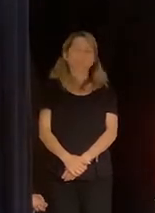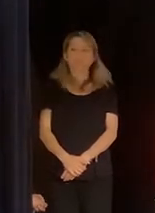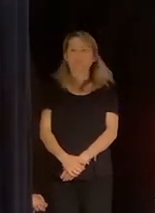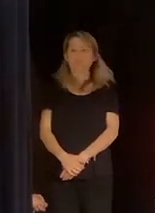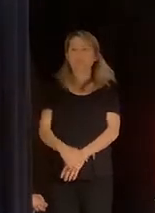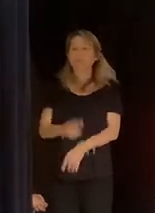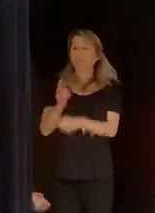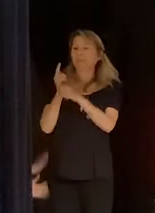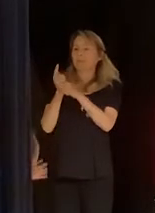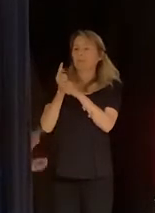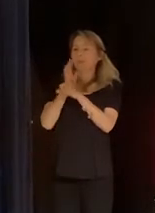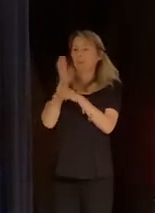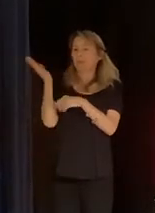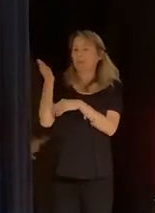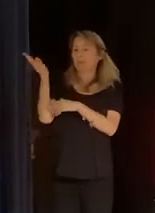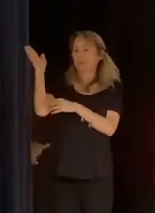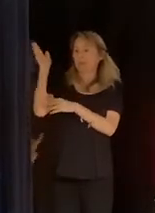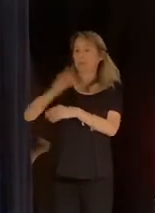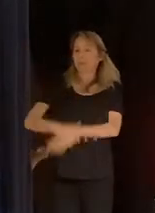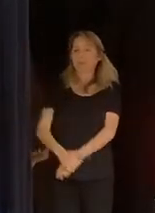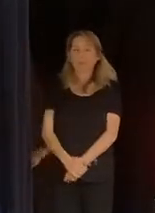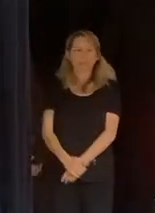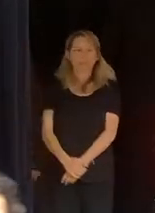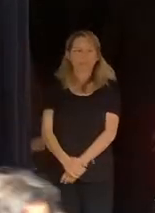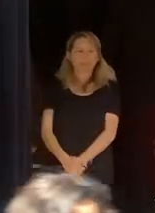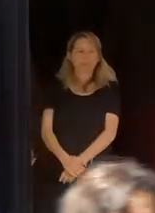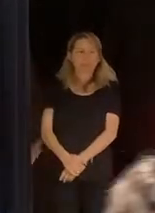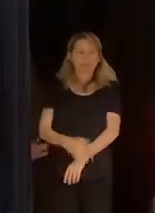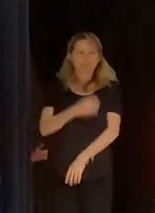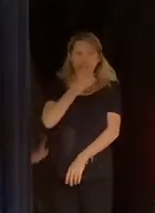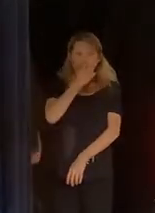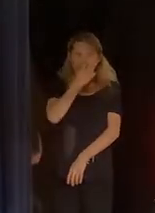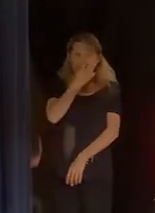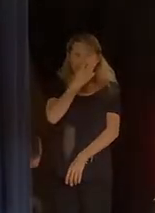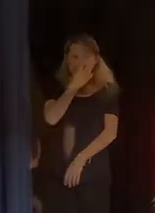Ms. Maroney will now be presenting the next award.